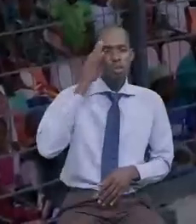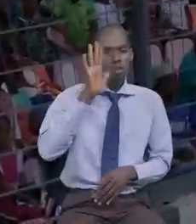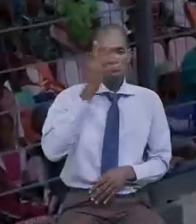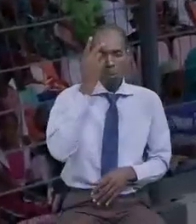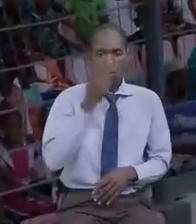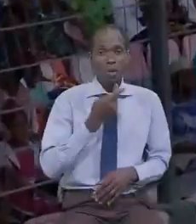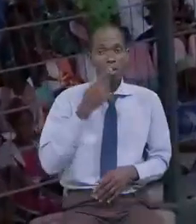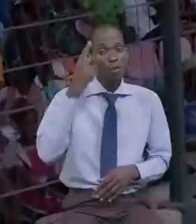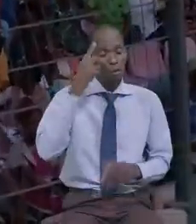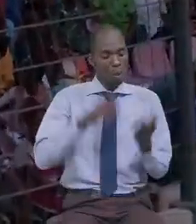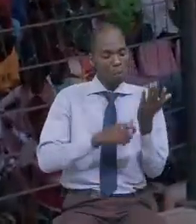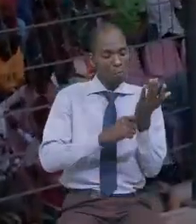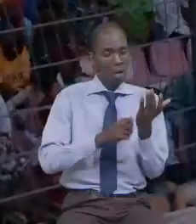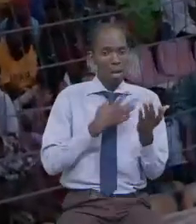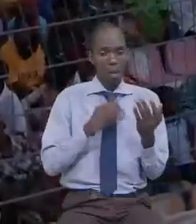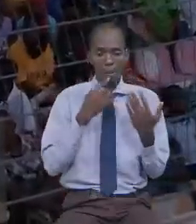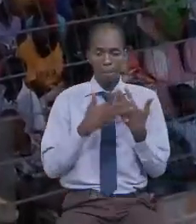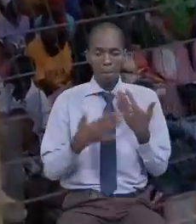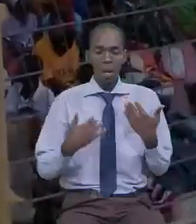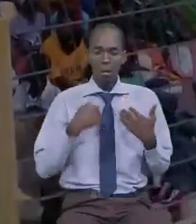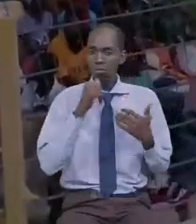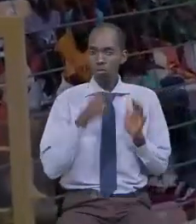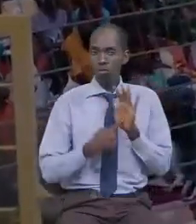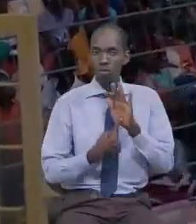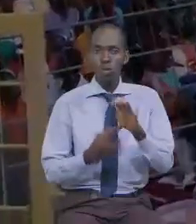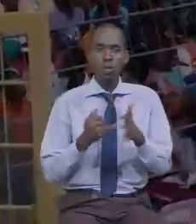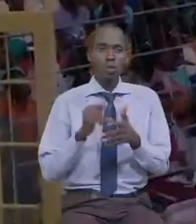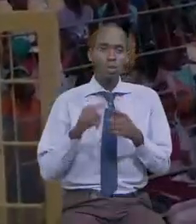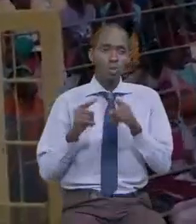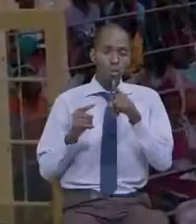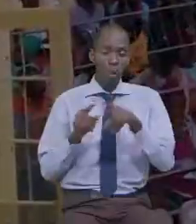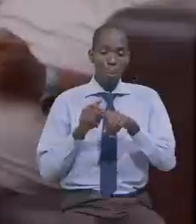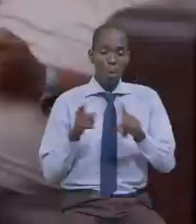has not revealed it unto thee,